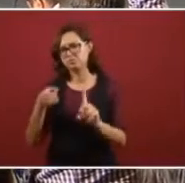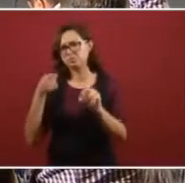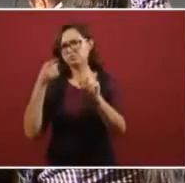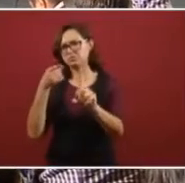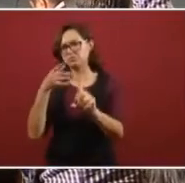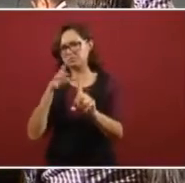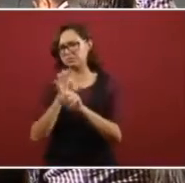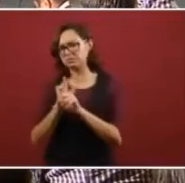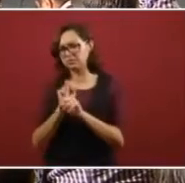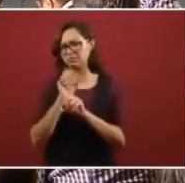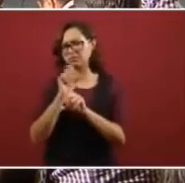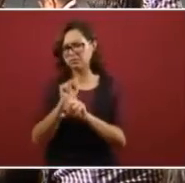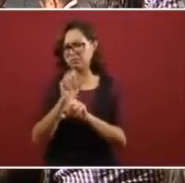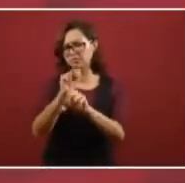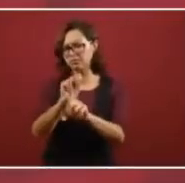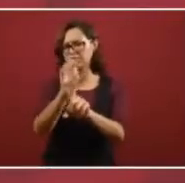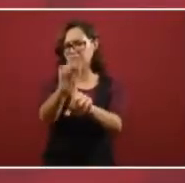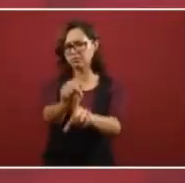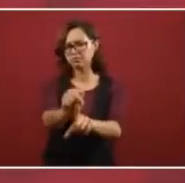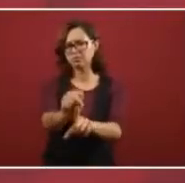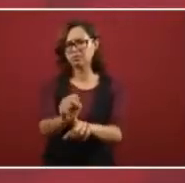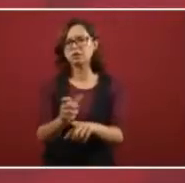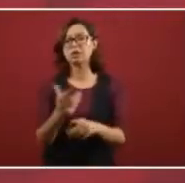in this purpose.